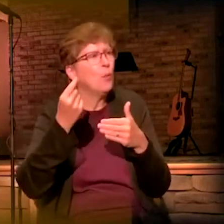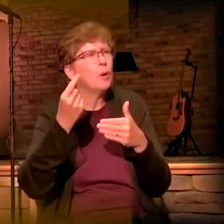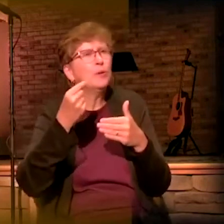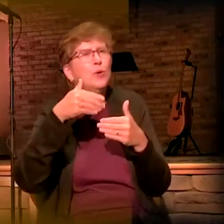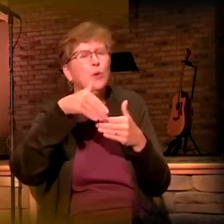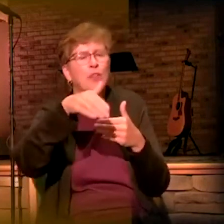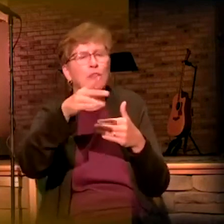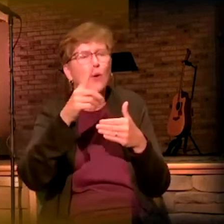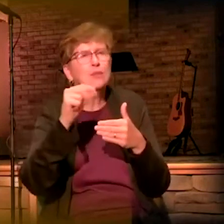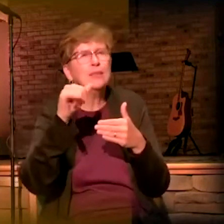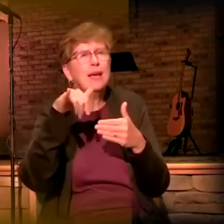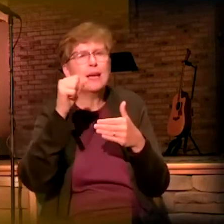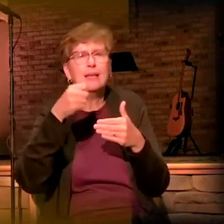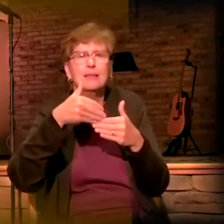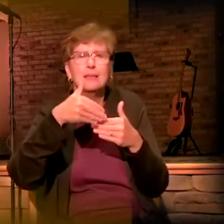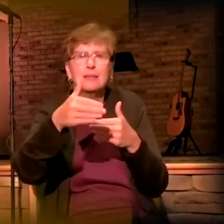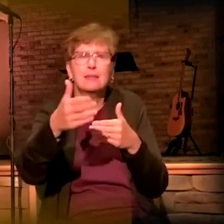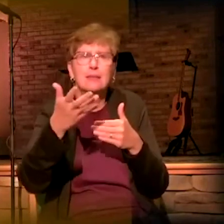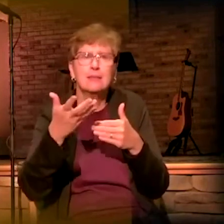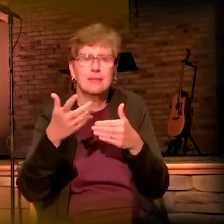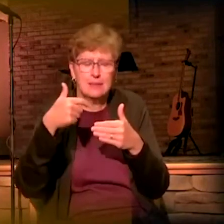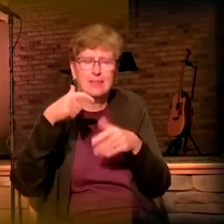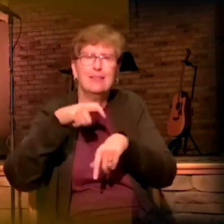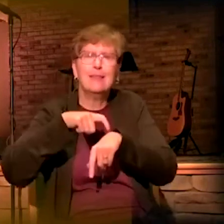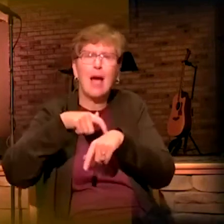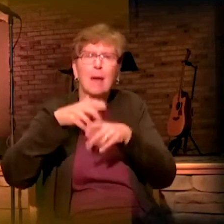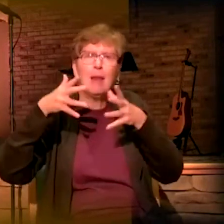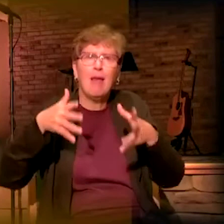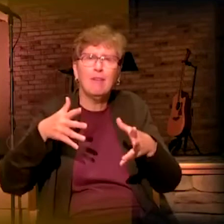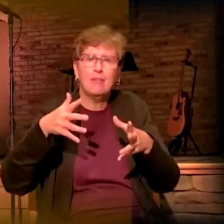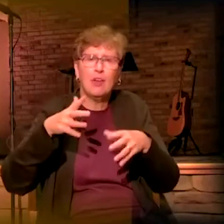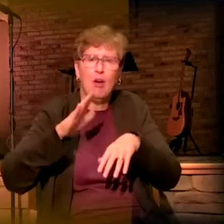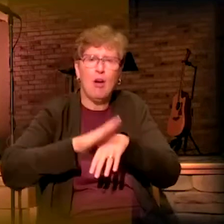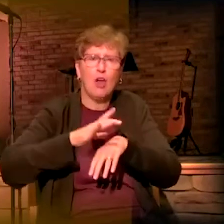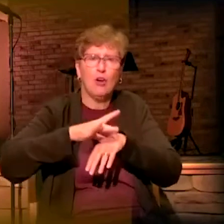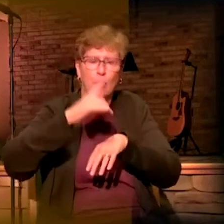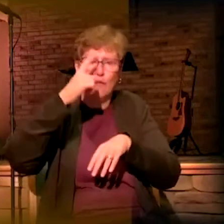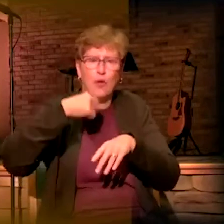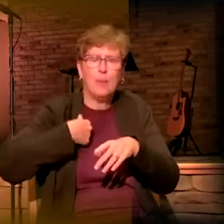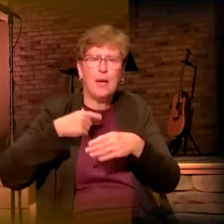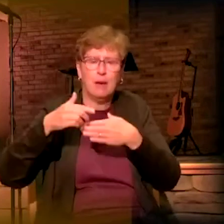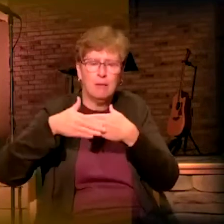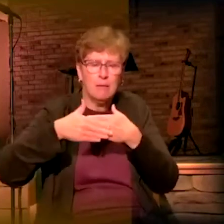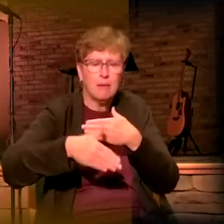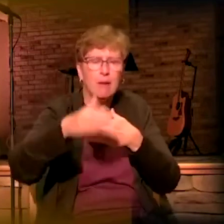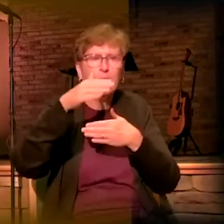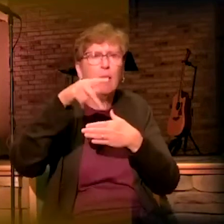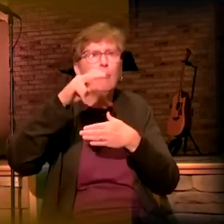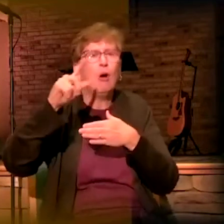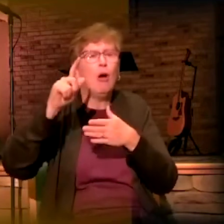And I can think of no better response than what the Apostle Paul wrote in Colossians